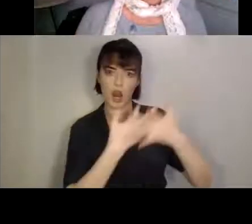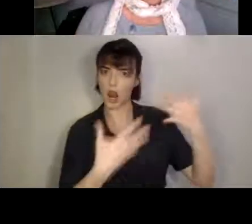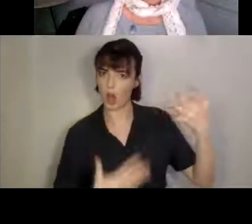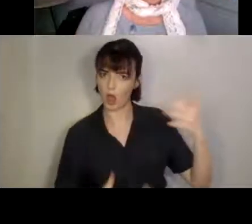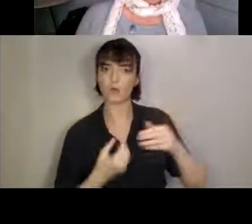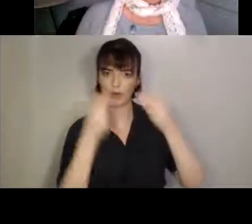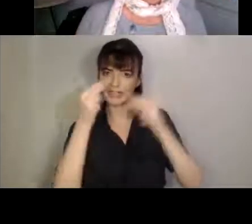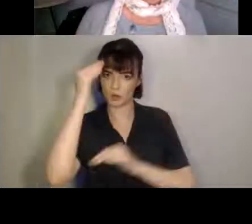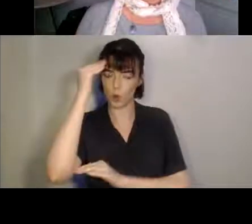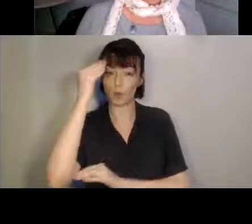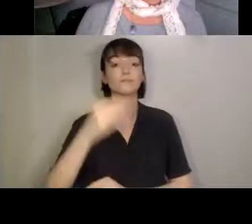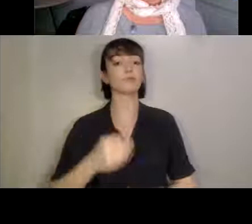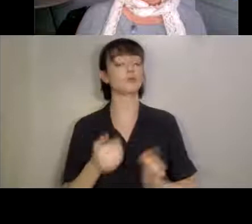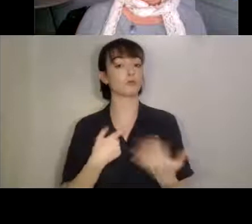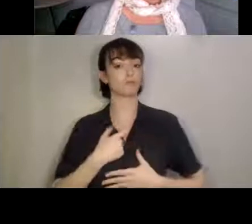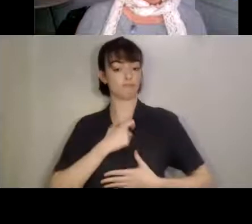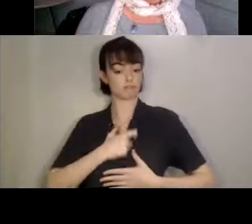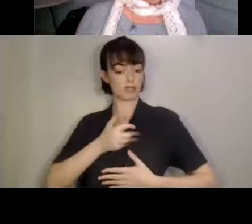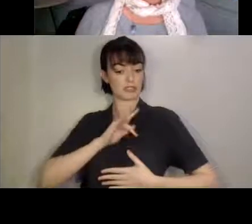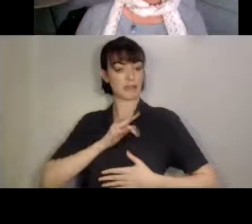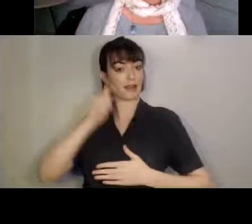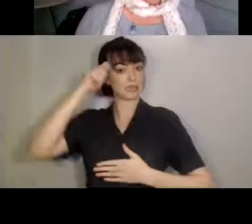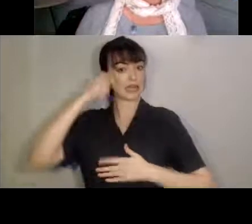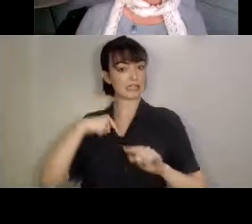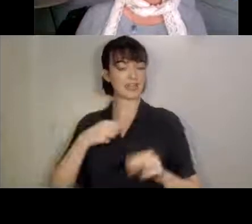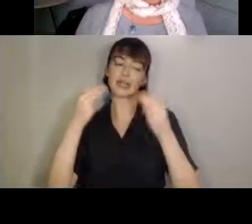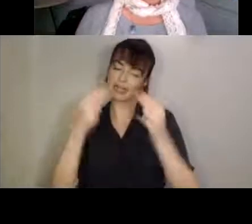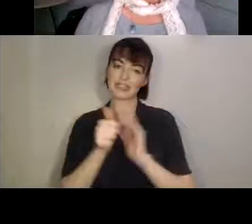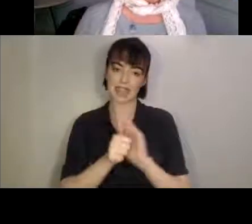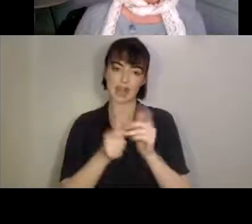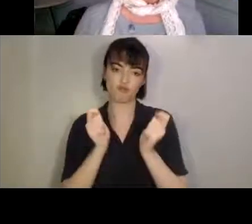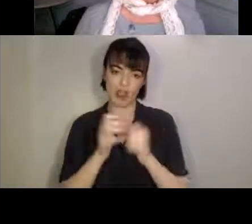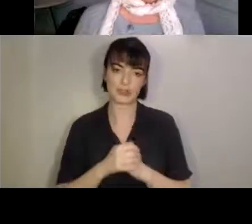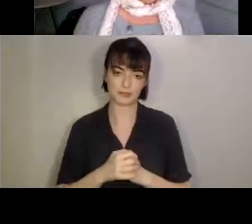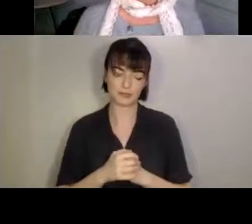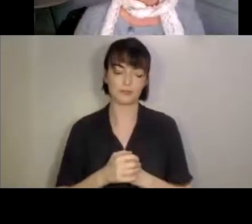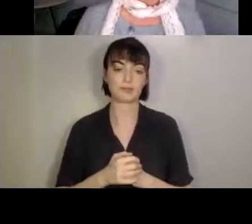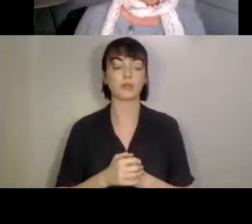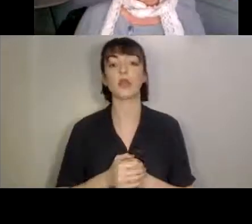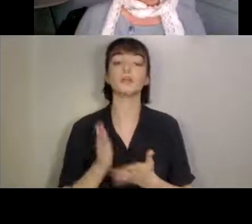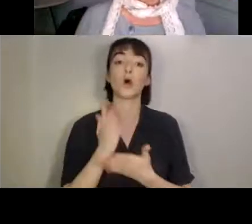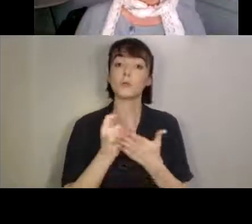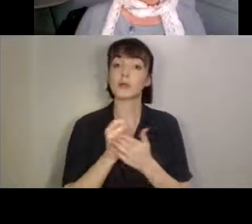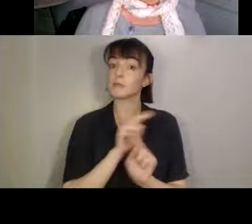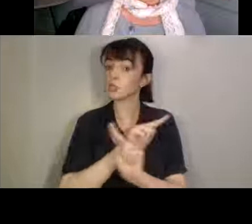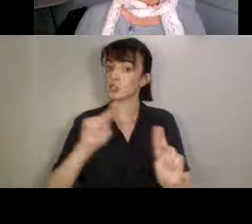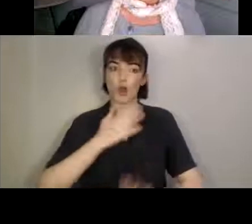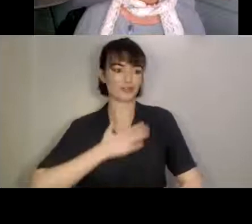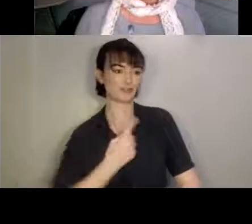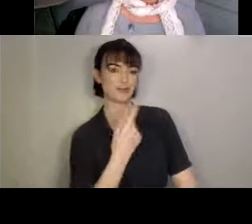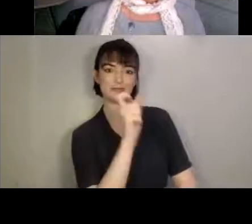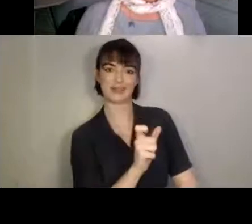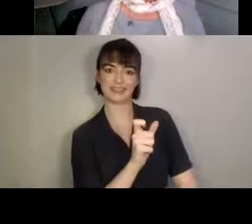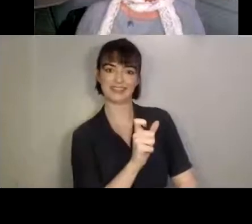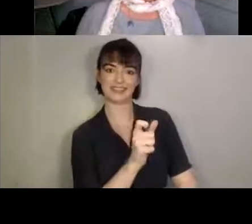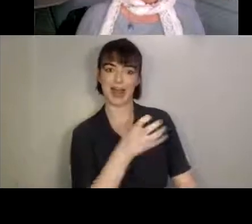need to be skilled and trained. And sometimes it's not necessarily a single person that has all these skills. So